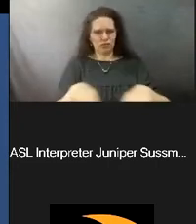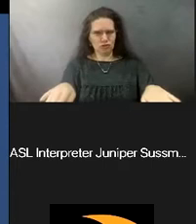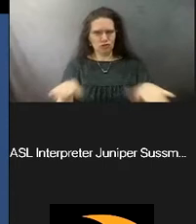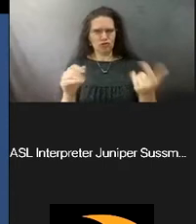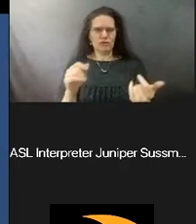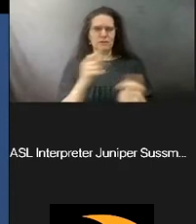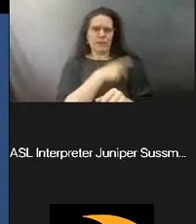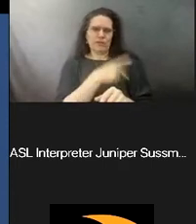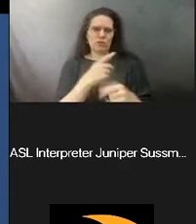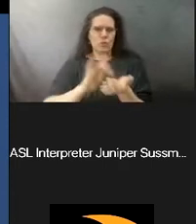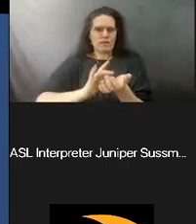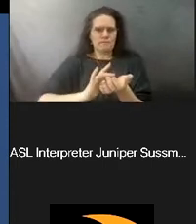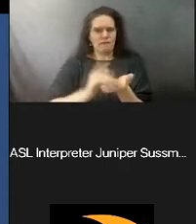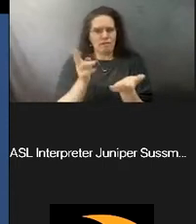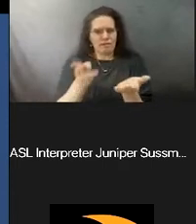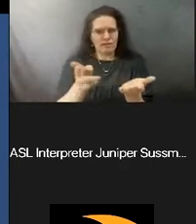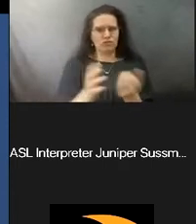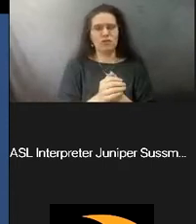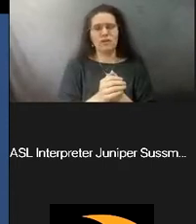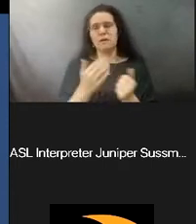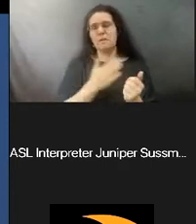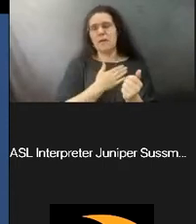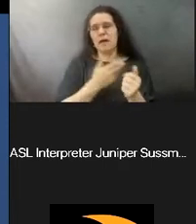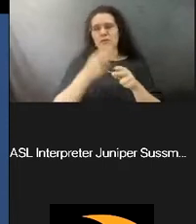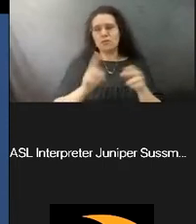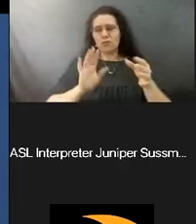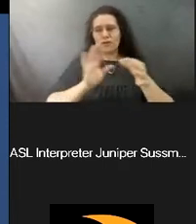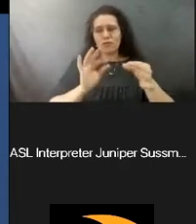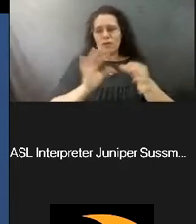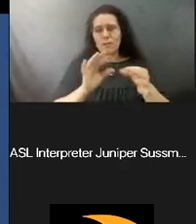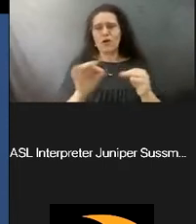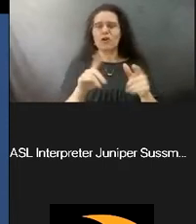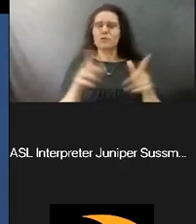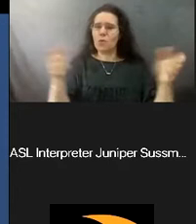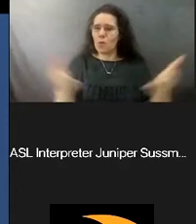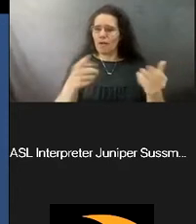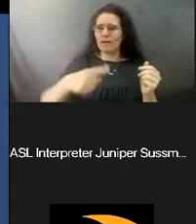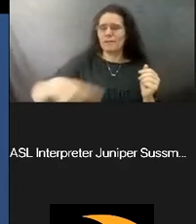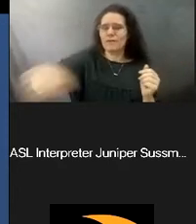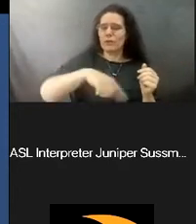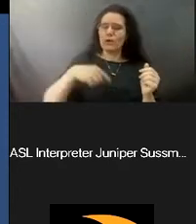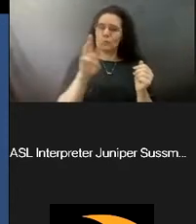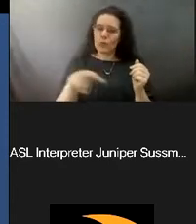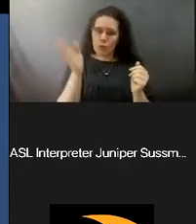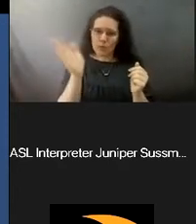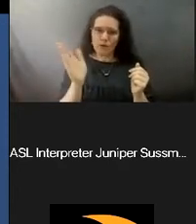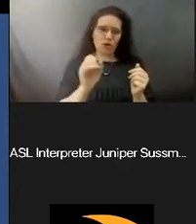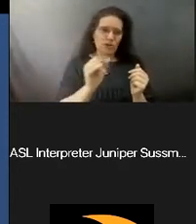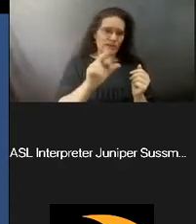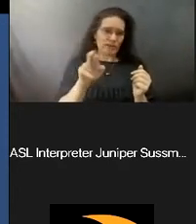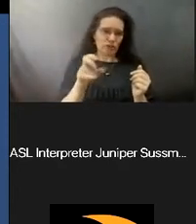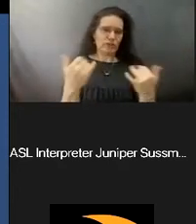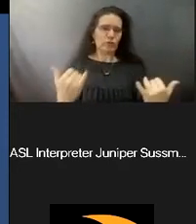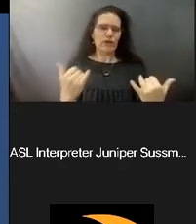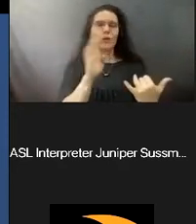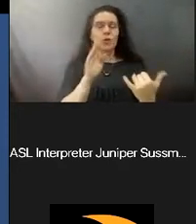brief remarks on behalf of the National Center for Medical Legal Partnership and HOP to welcome everyone to today's webinar series. We'll have a poll so that we